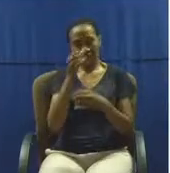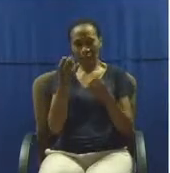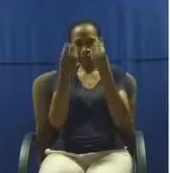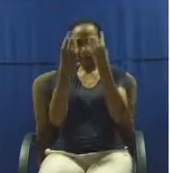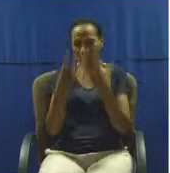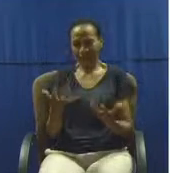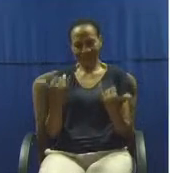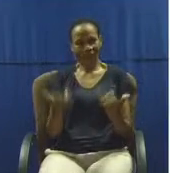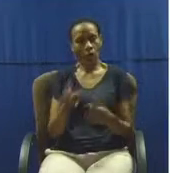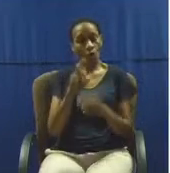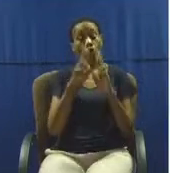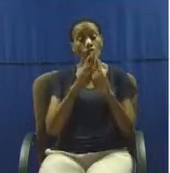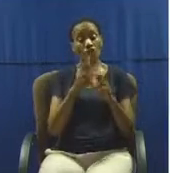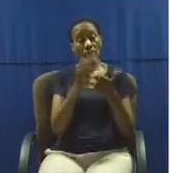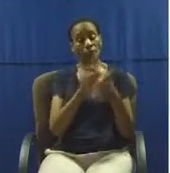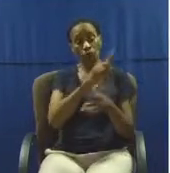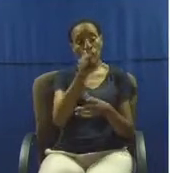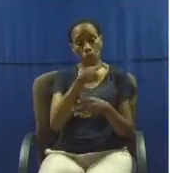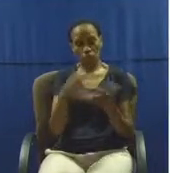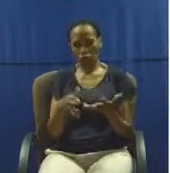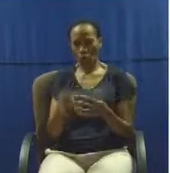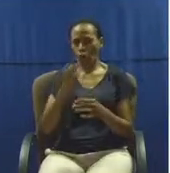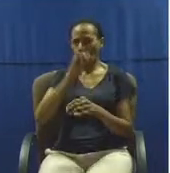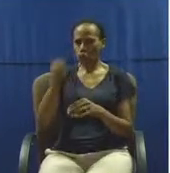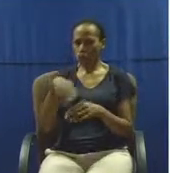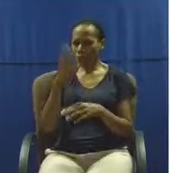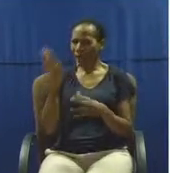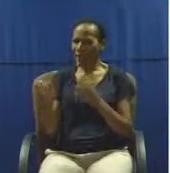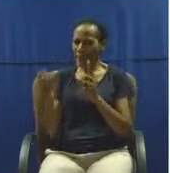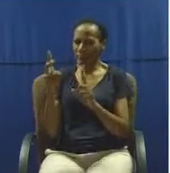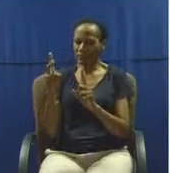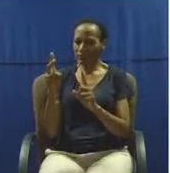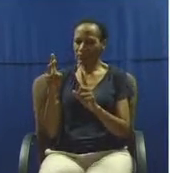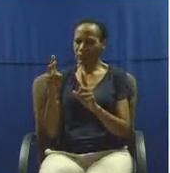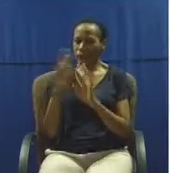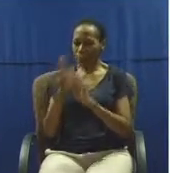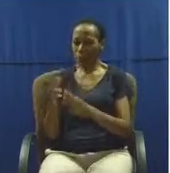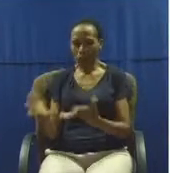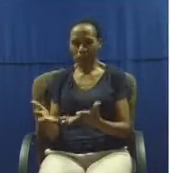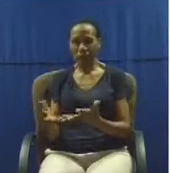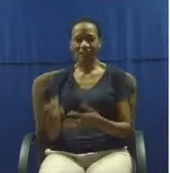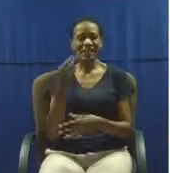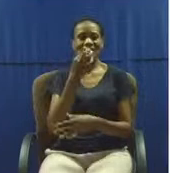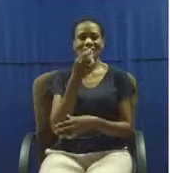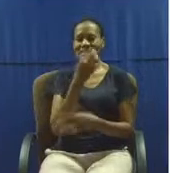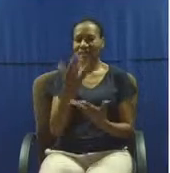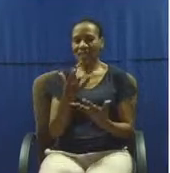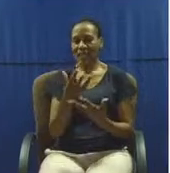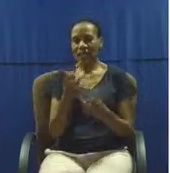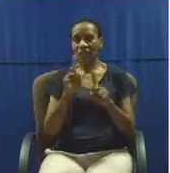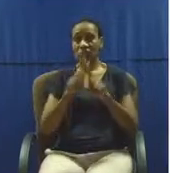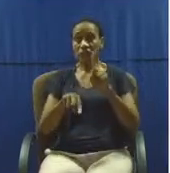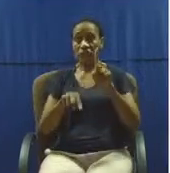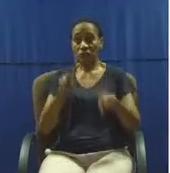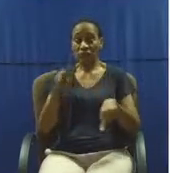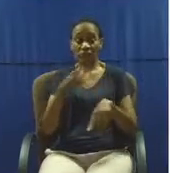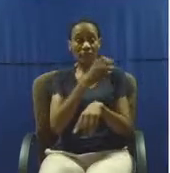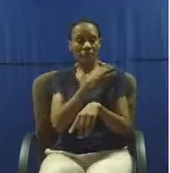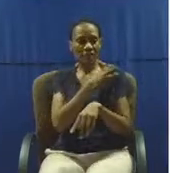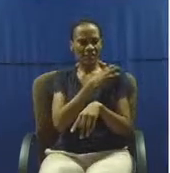at the Zondo report, look at the July riots report, which says your poverty ministers must take some